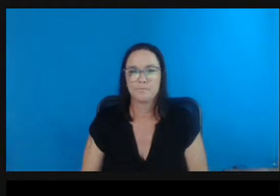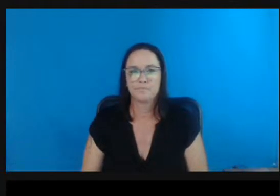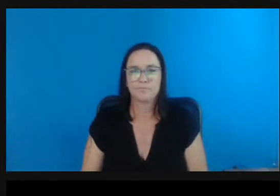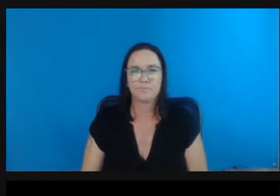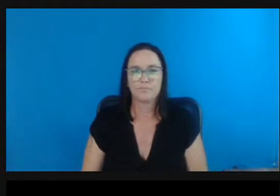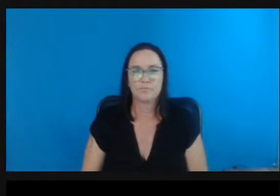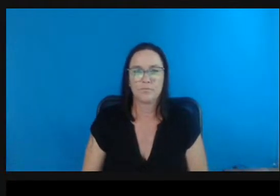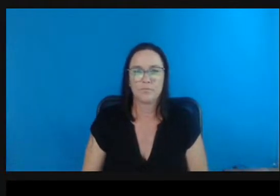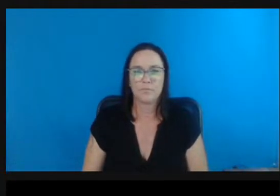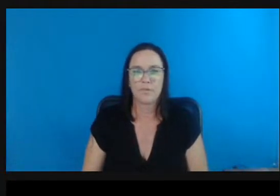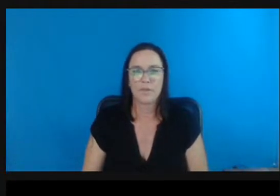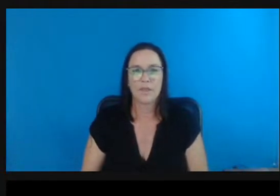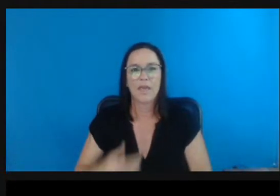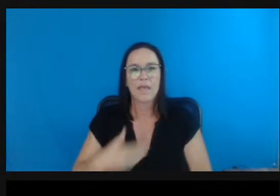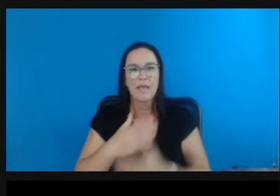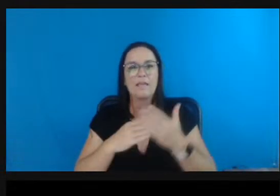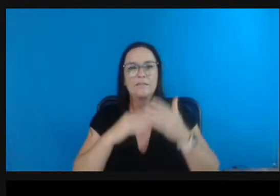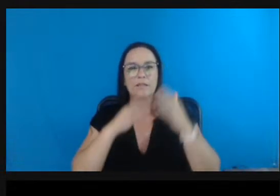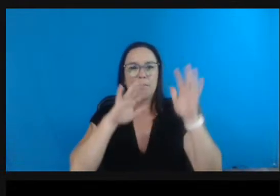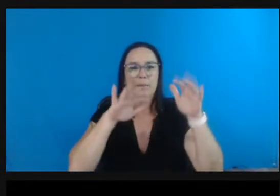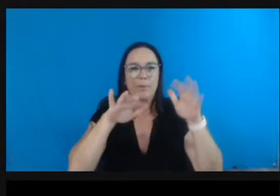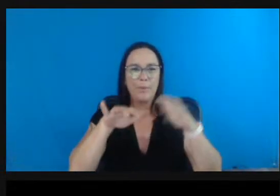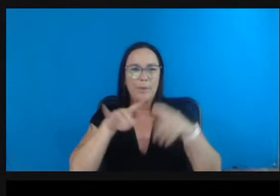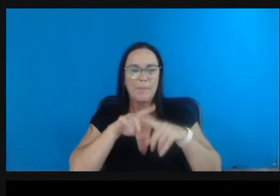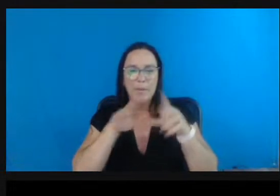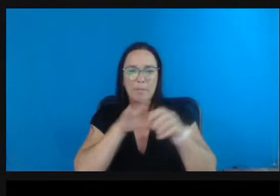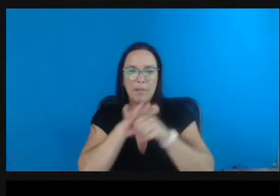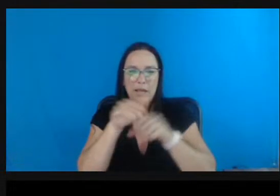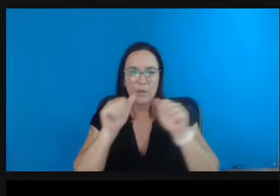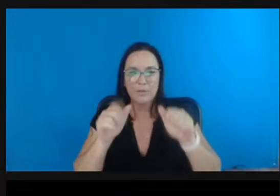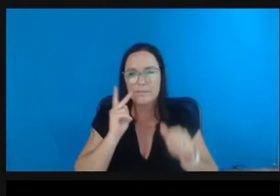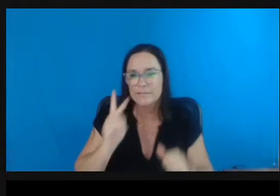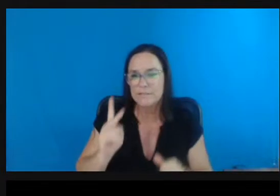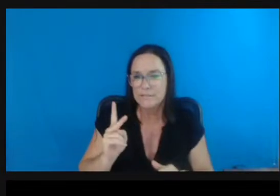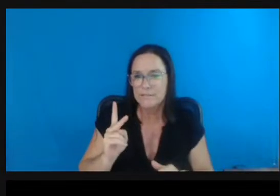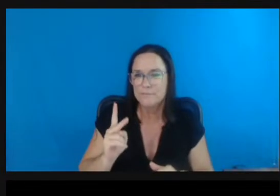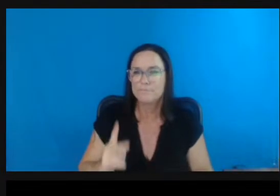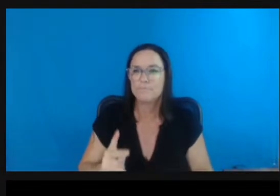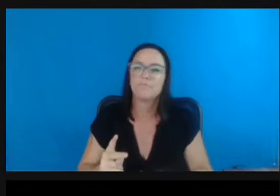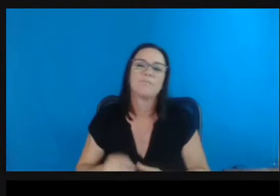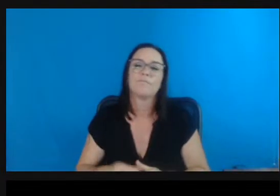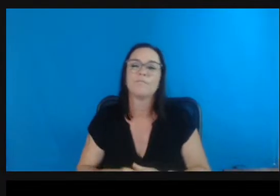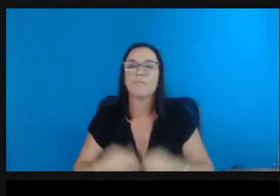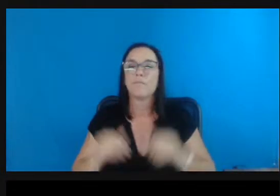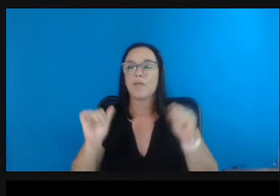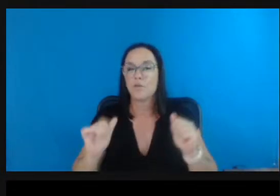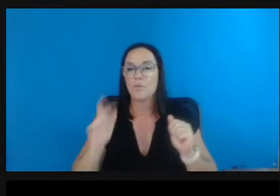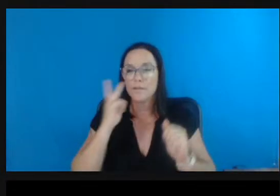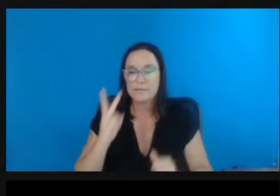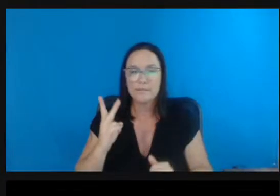Passing showers occasionally, but still plenty to see. And you can see